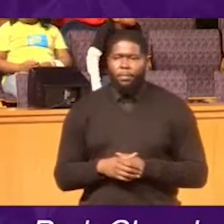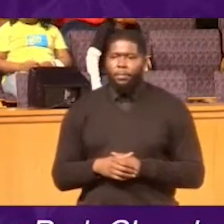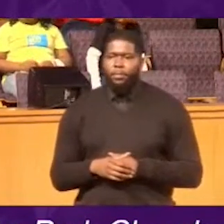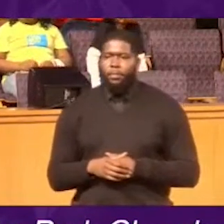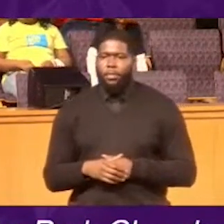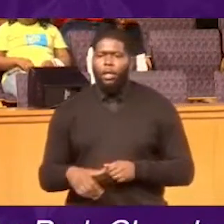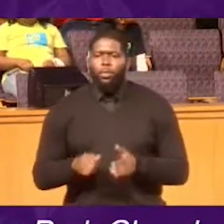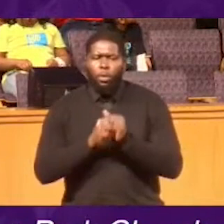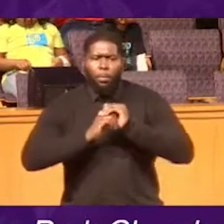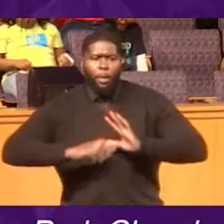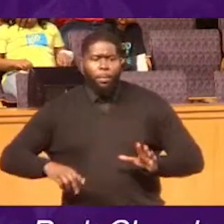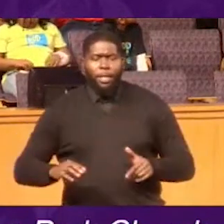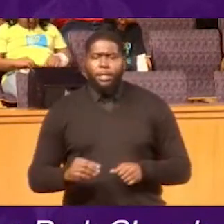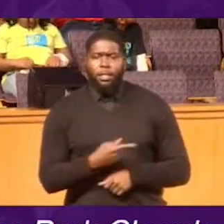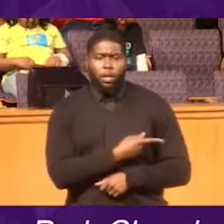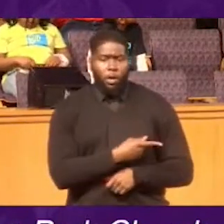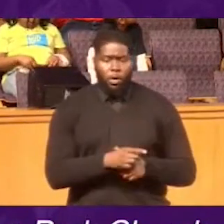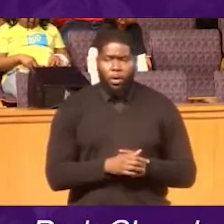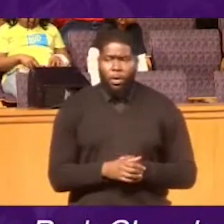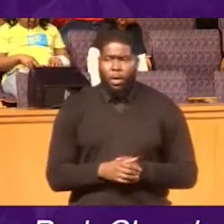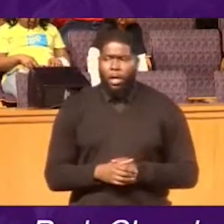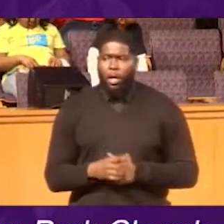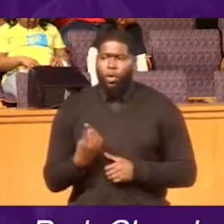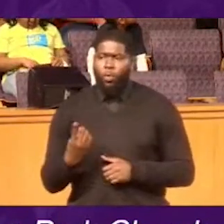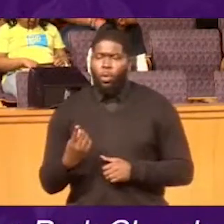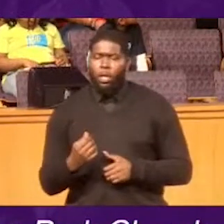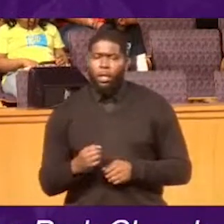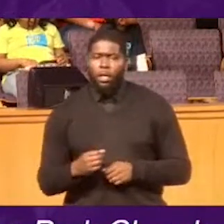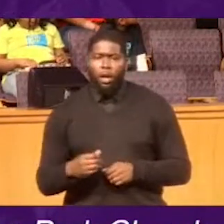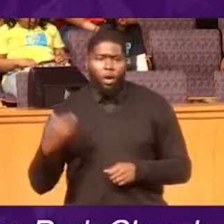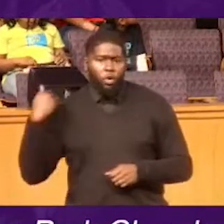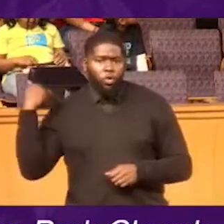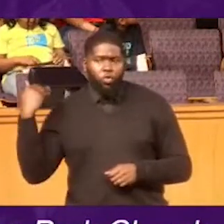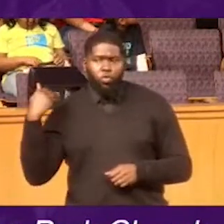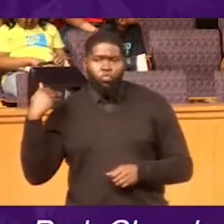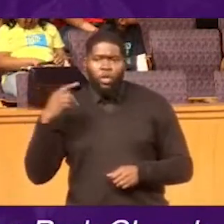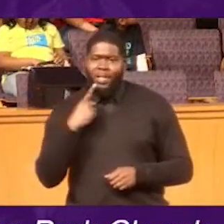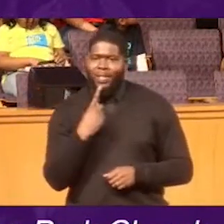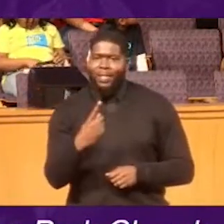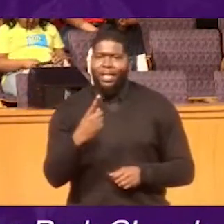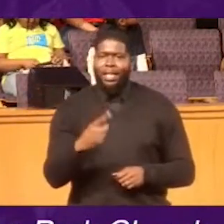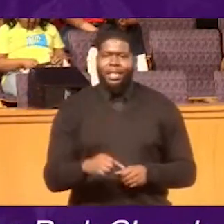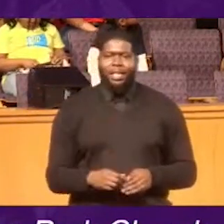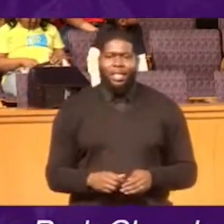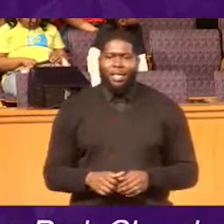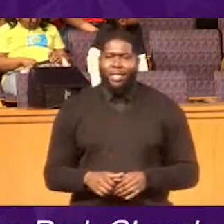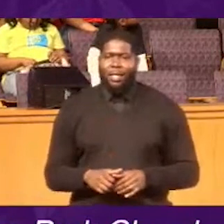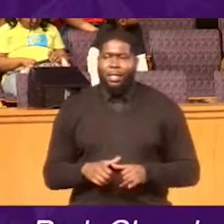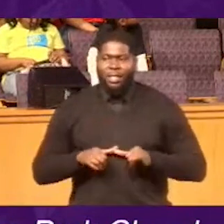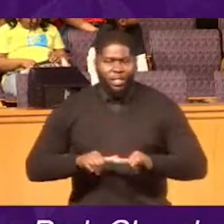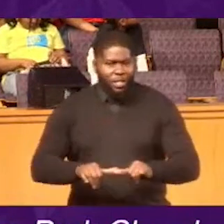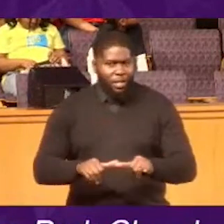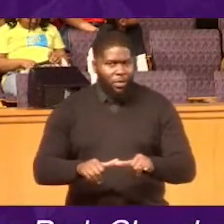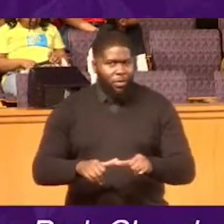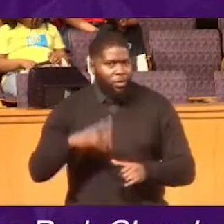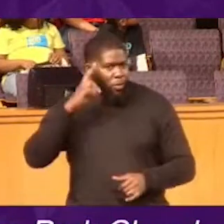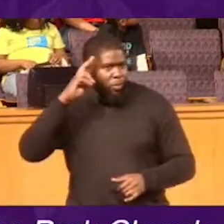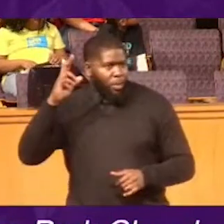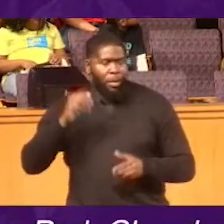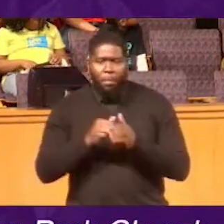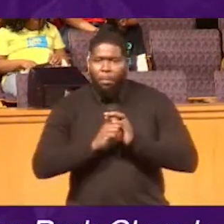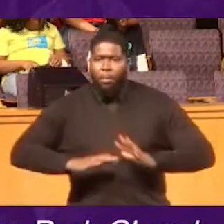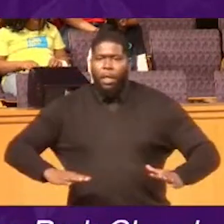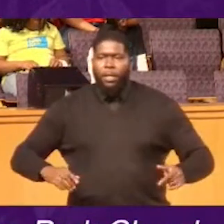want to be a blessing to her. And one of the things that our youth said earlier, this is still ringing in my head, but the song Bless